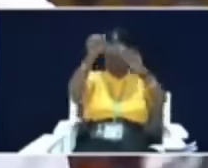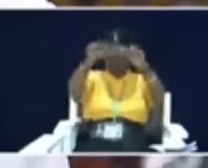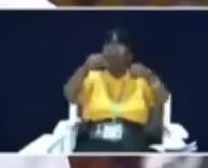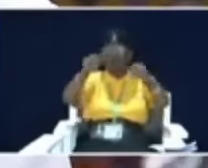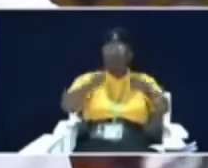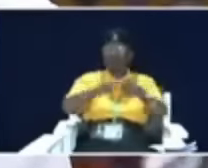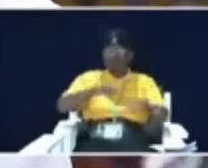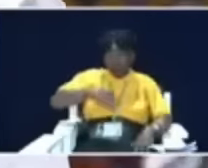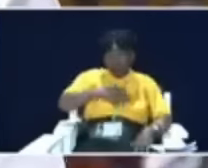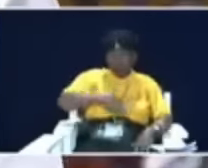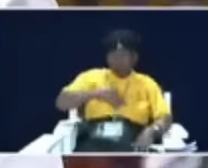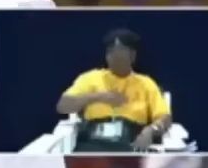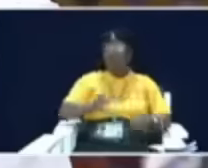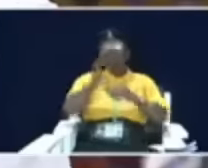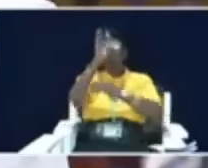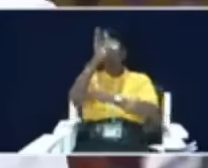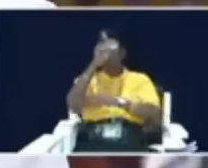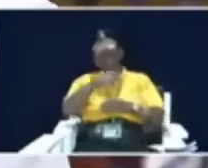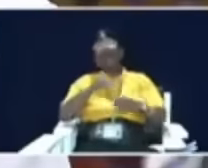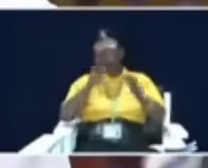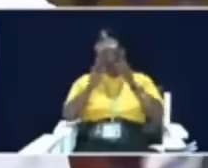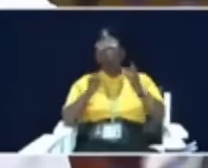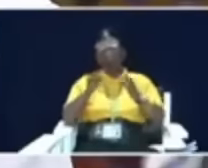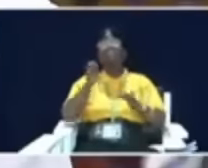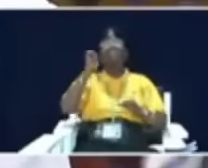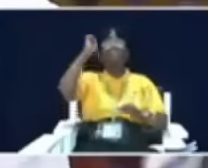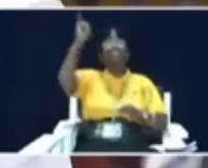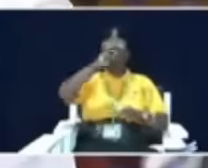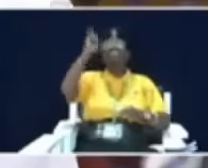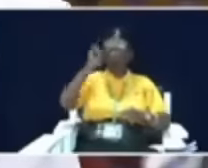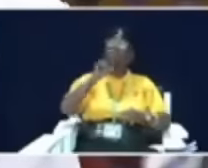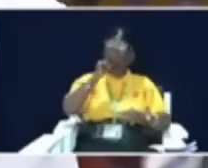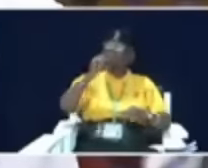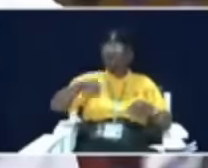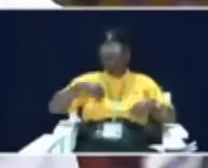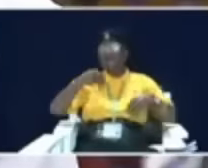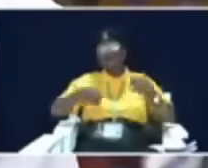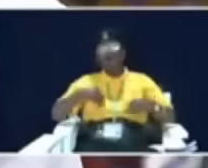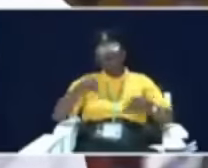God. And if it's not pleased, then you have a barrier.